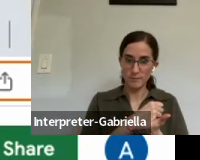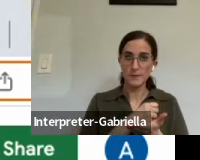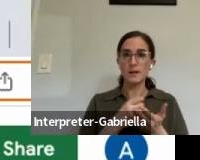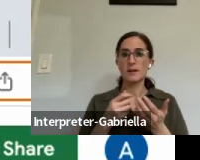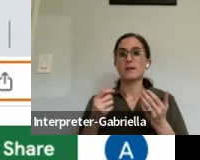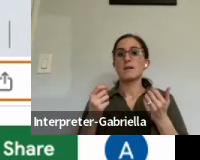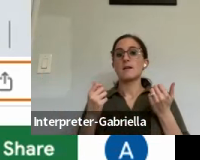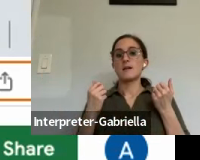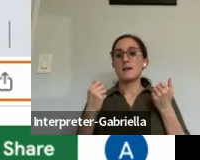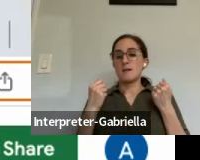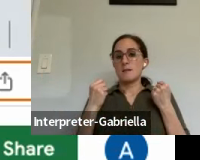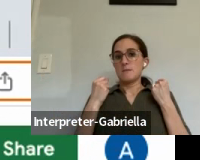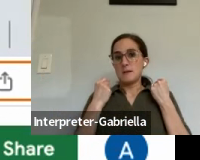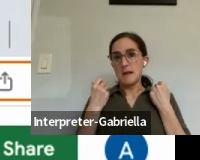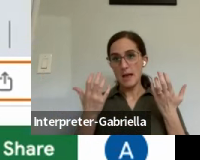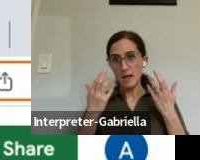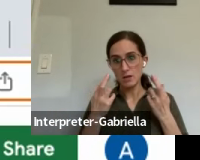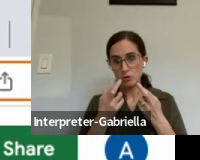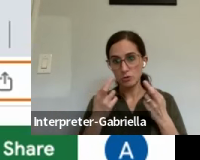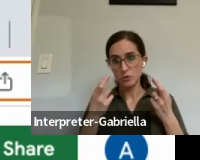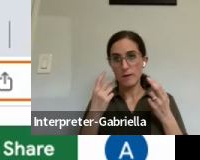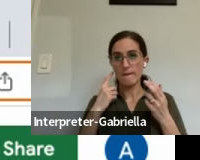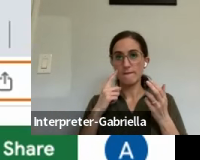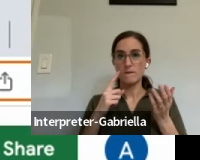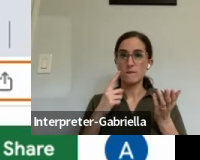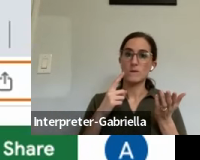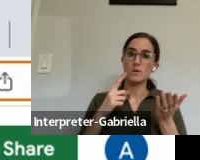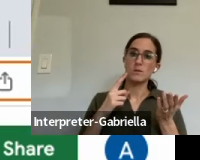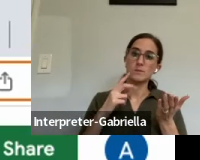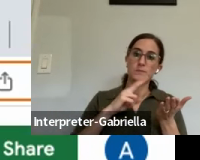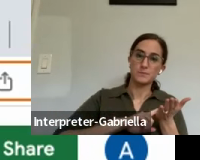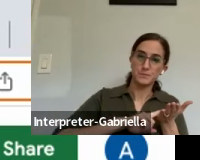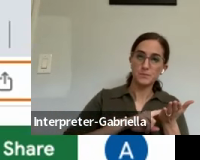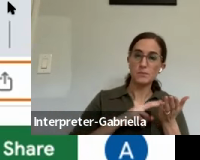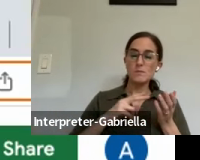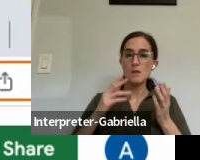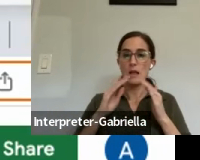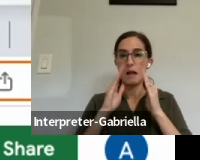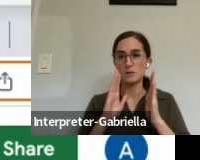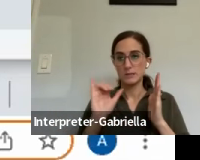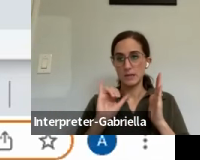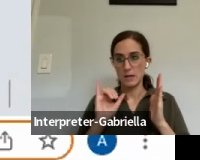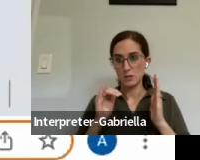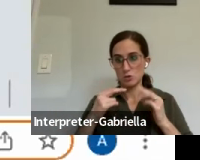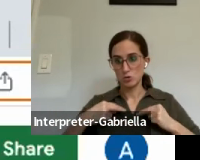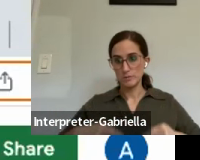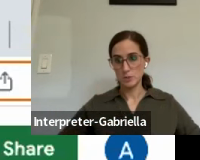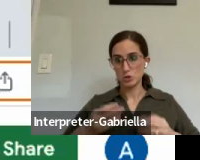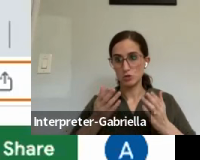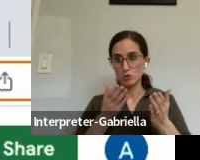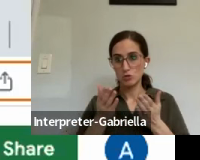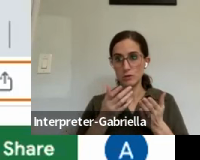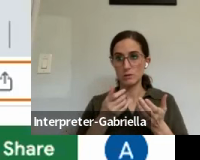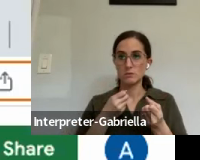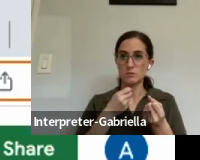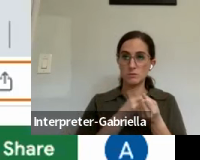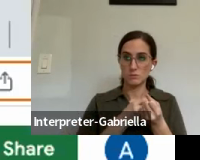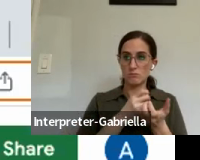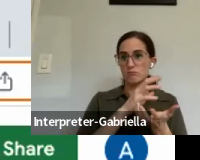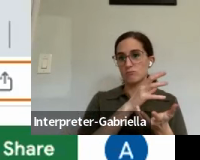the Department of Housing and Human Services to support people on who are receiving TANF to get